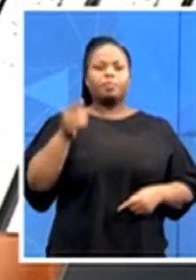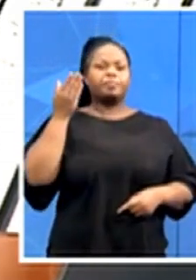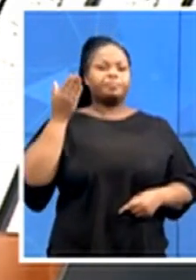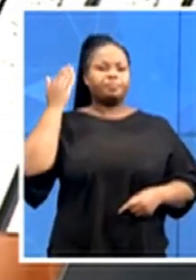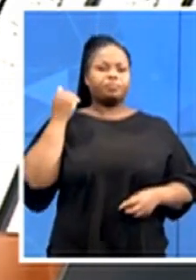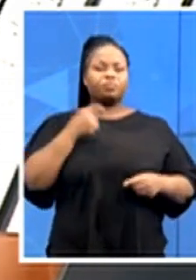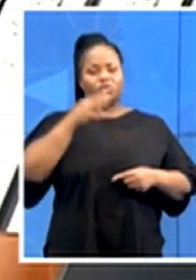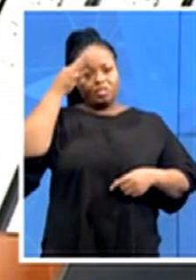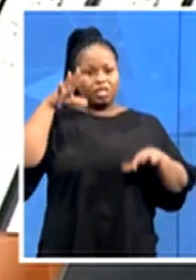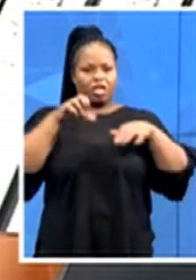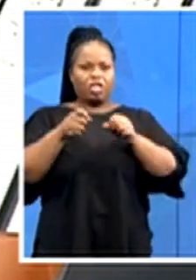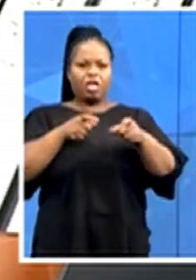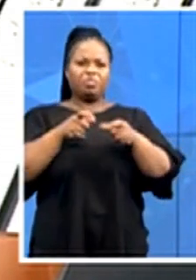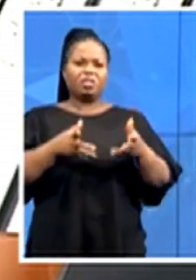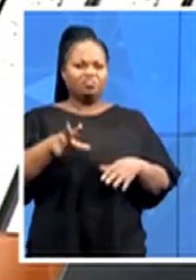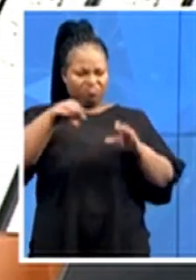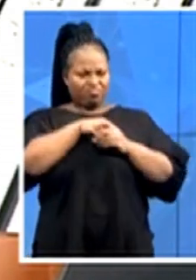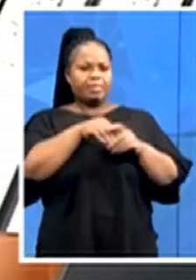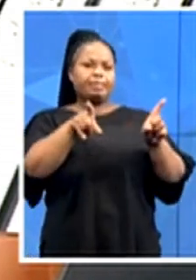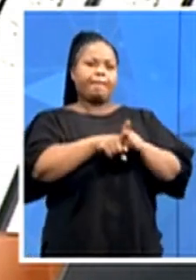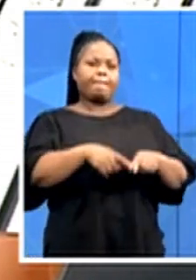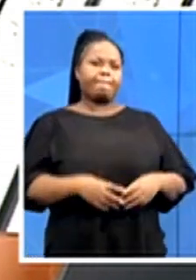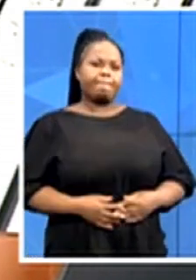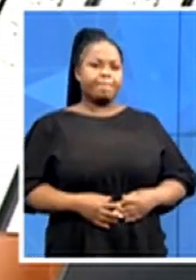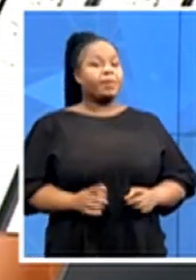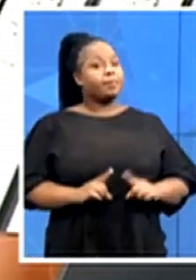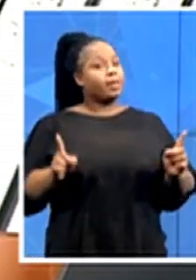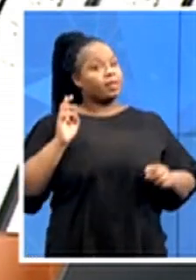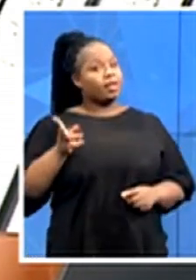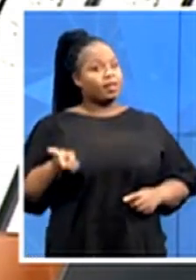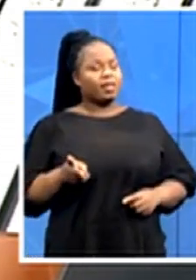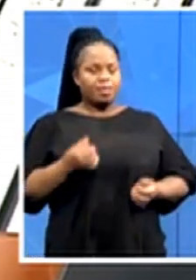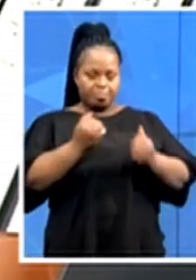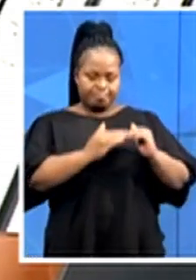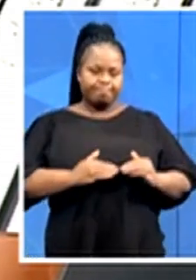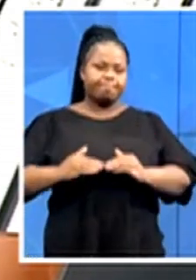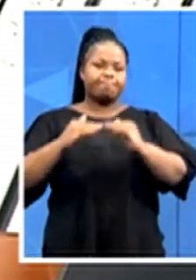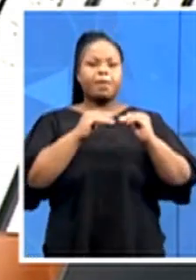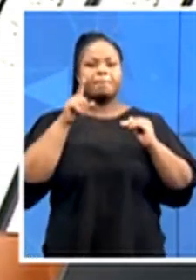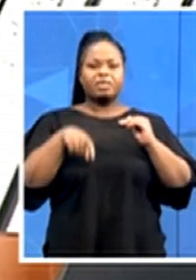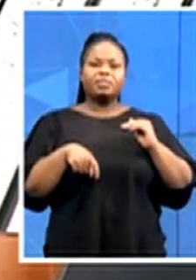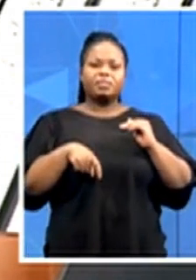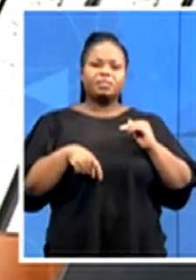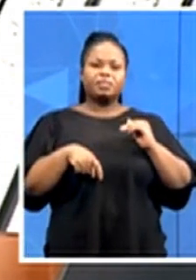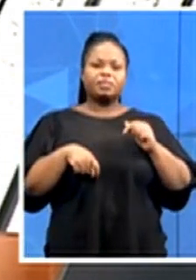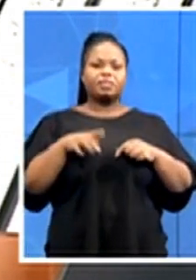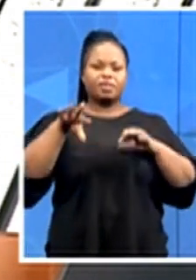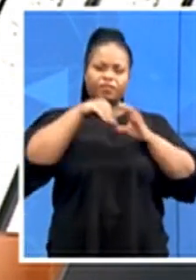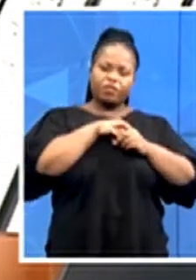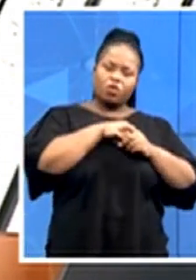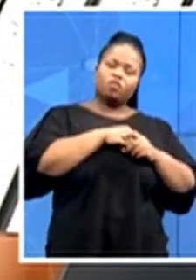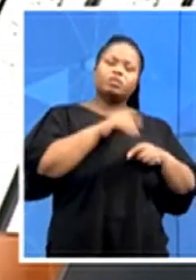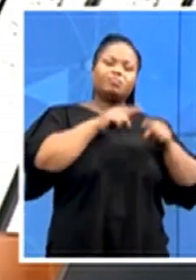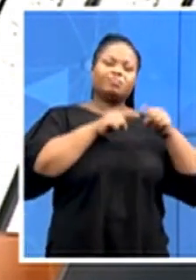inclusive, but it must also be democratic, and it must involve the broad range of interests in